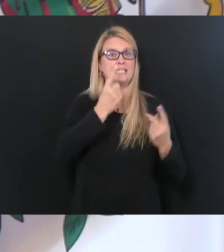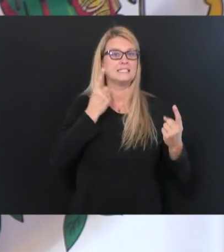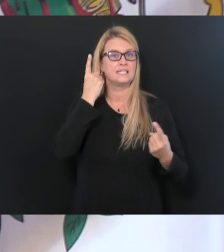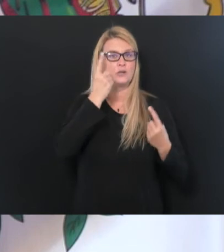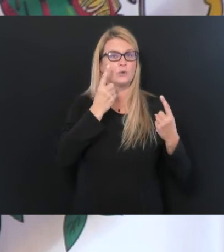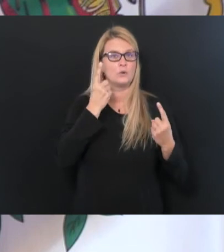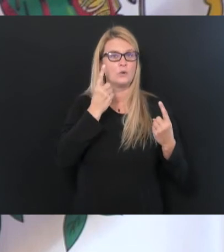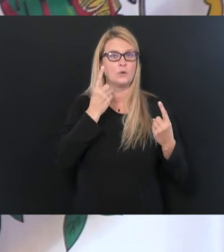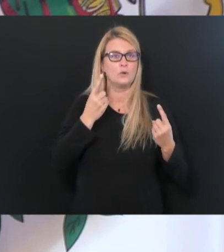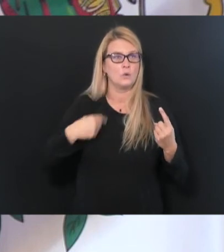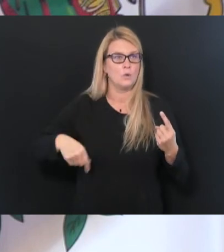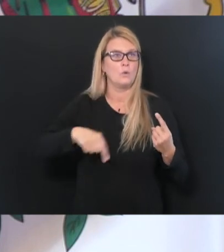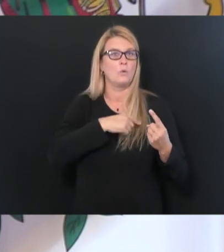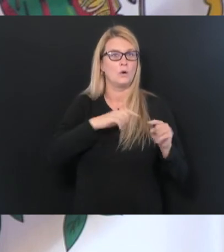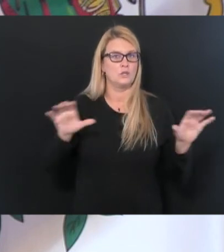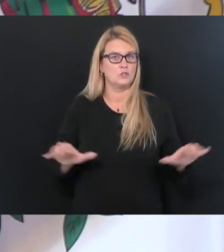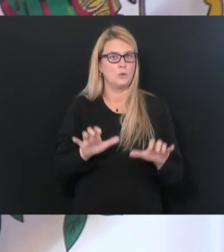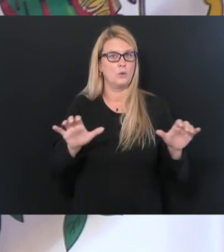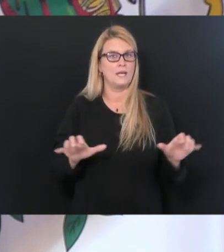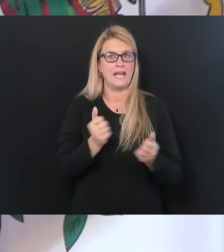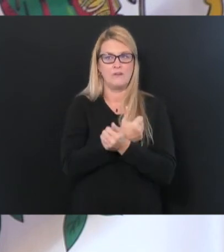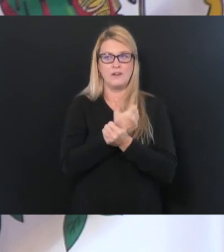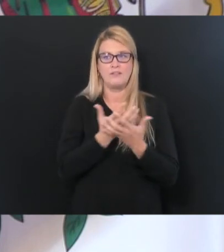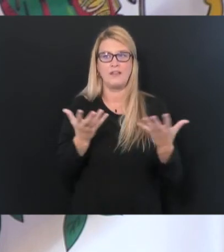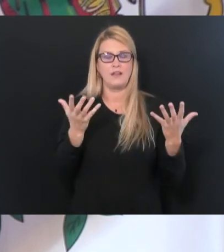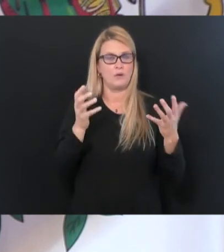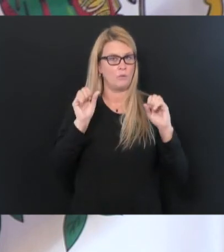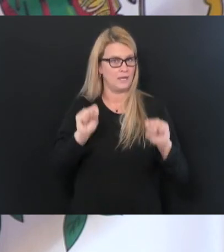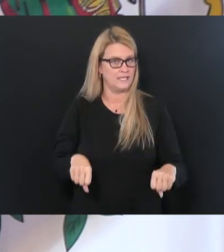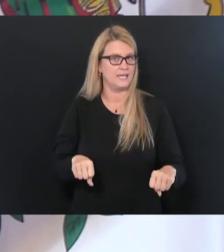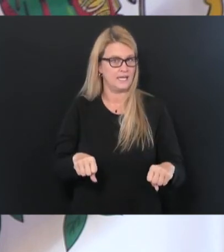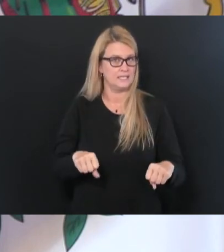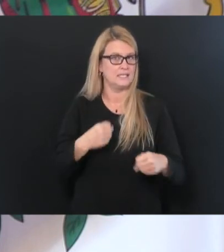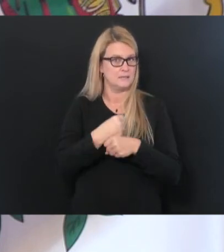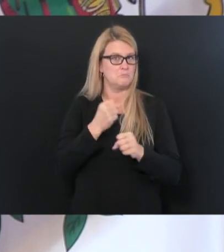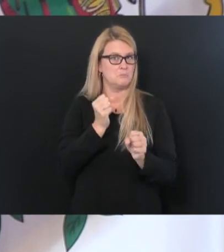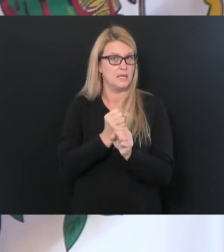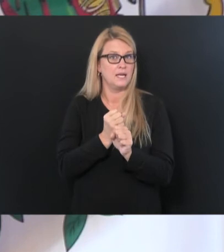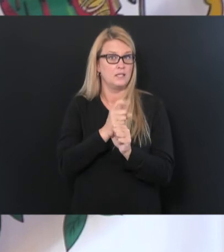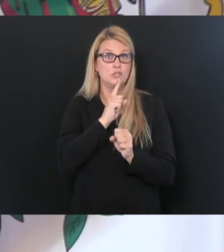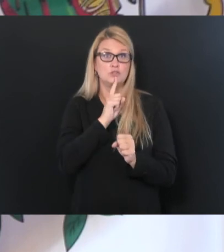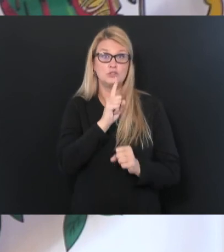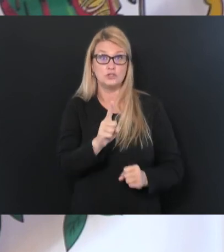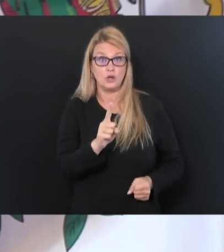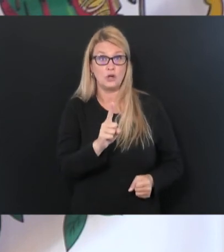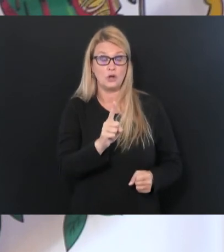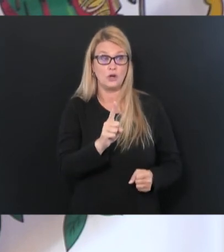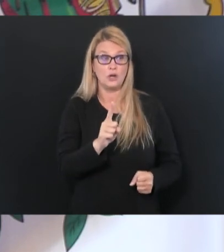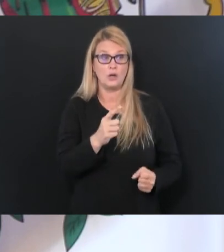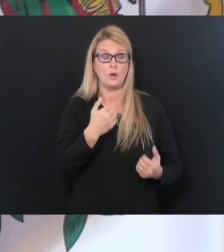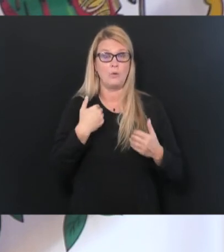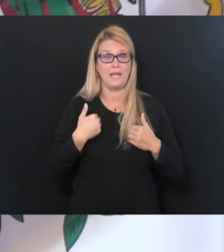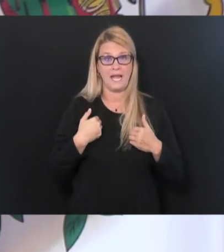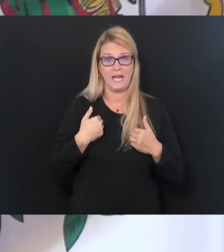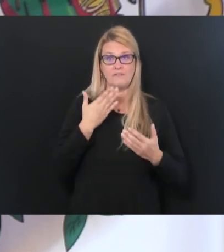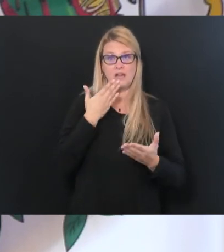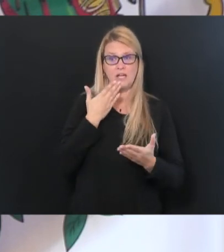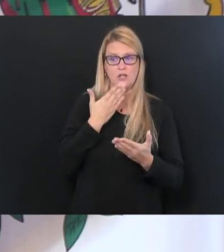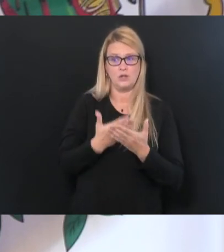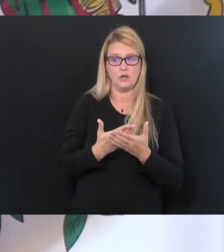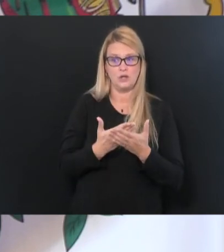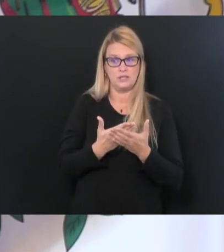sure that we do all we possibly can to assure that we had a good and